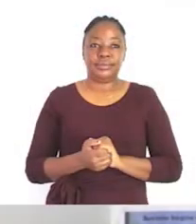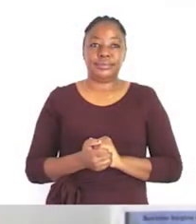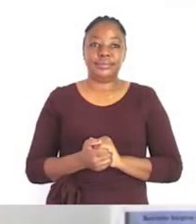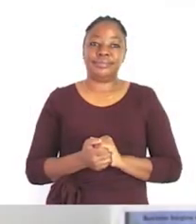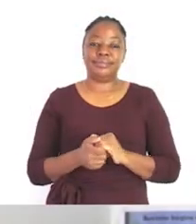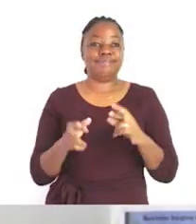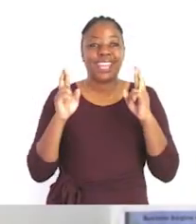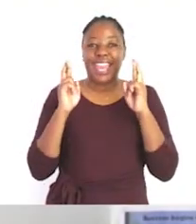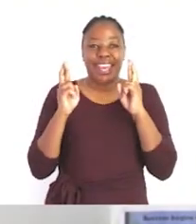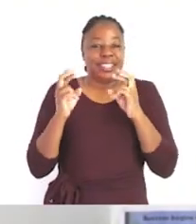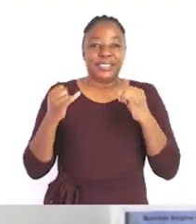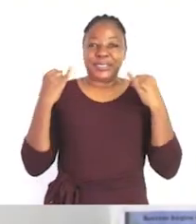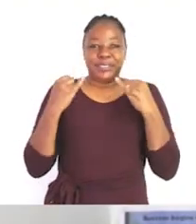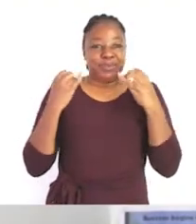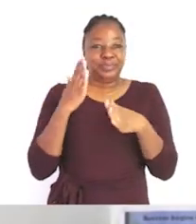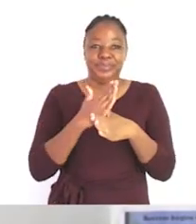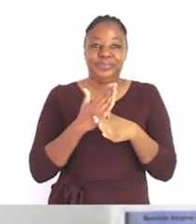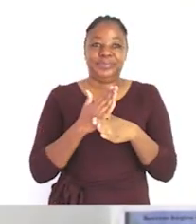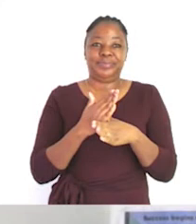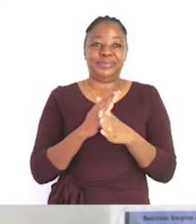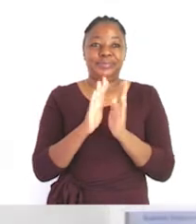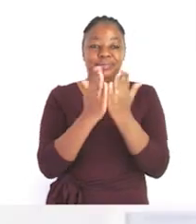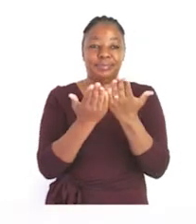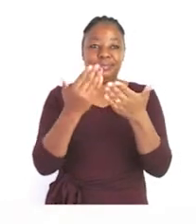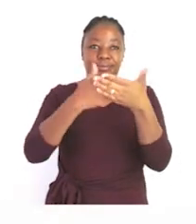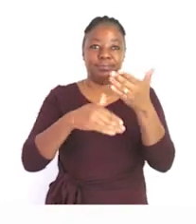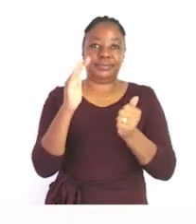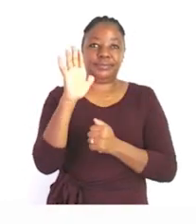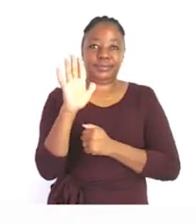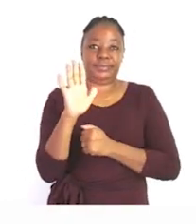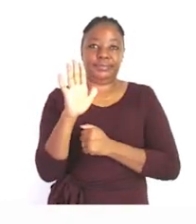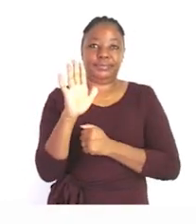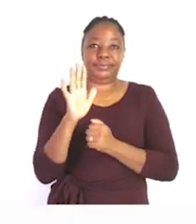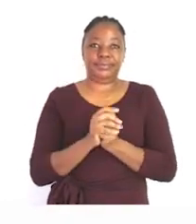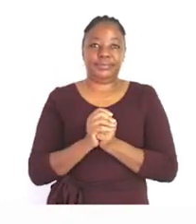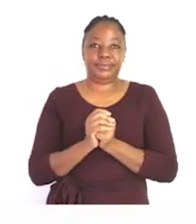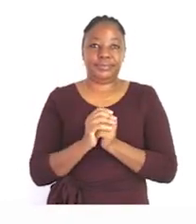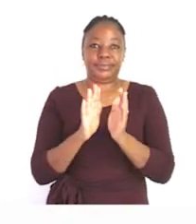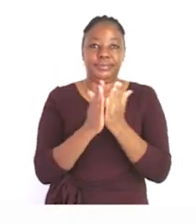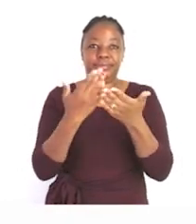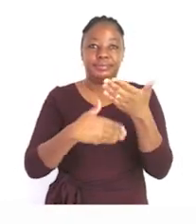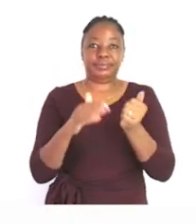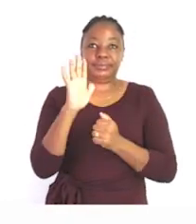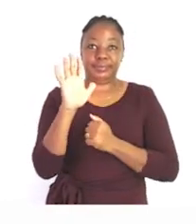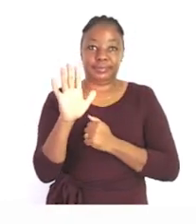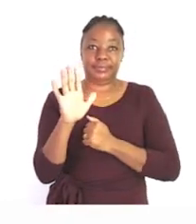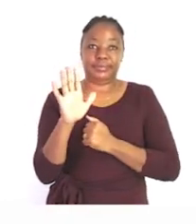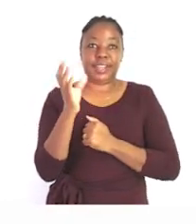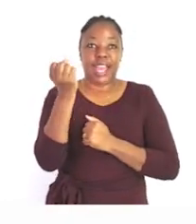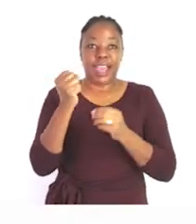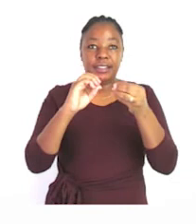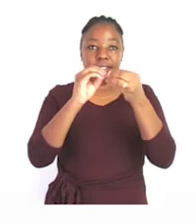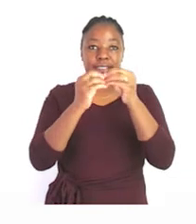I hope you enjoyed your exercise. Now let's turn to page 5. On page 5, you can see that we have